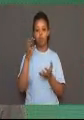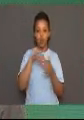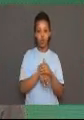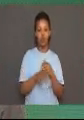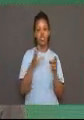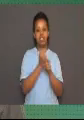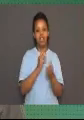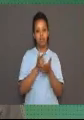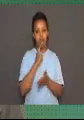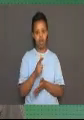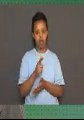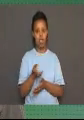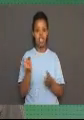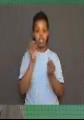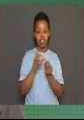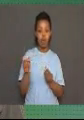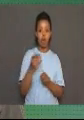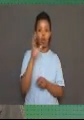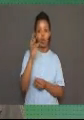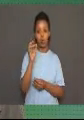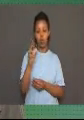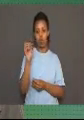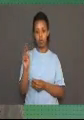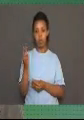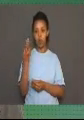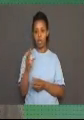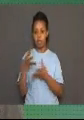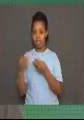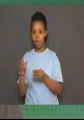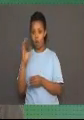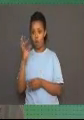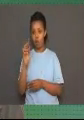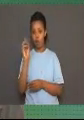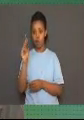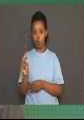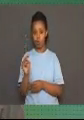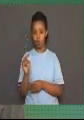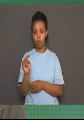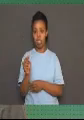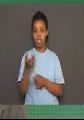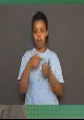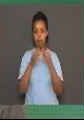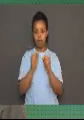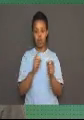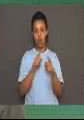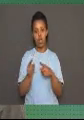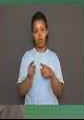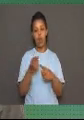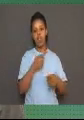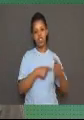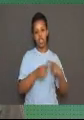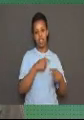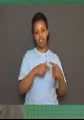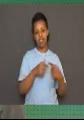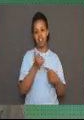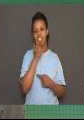An extra chromosome, or a missing chromosome, can cause genetic disorders,